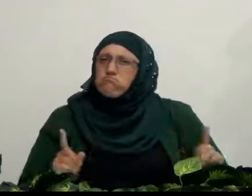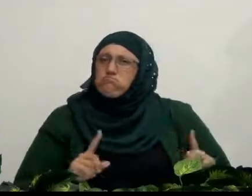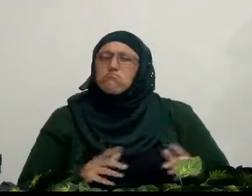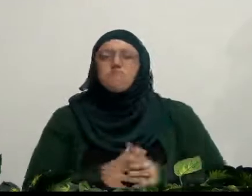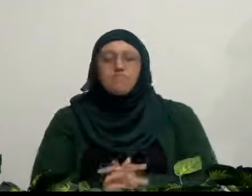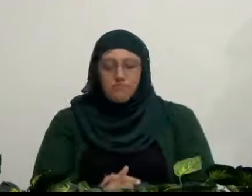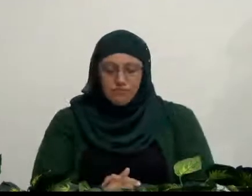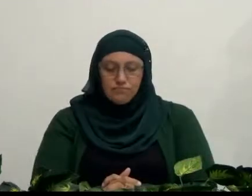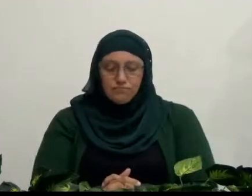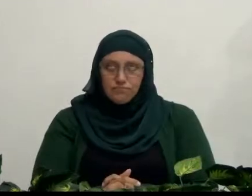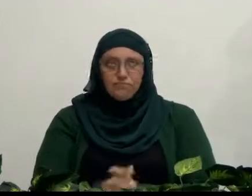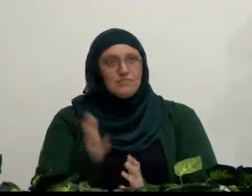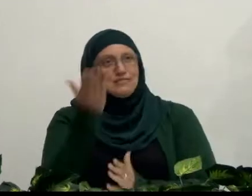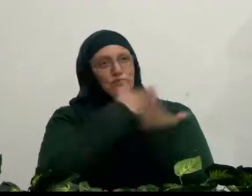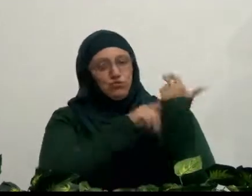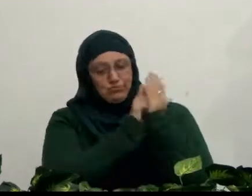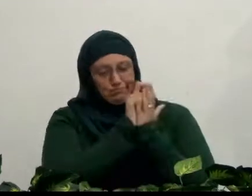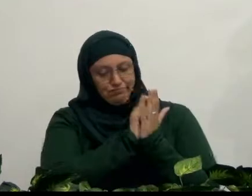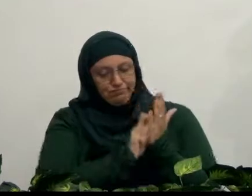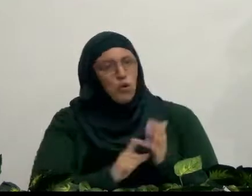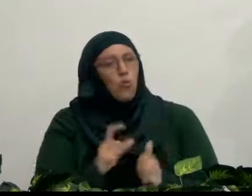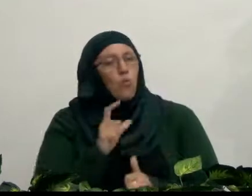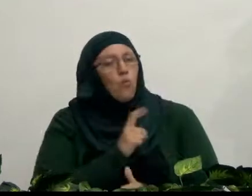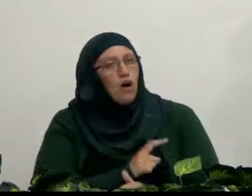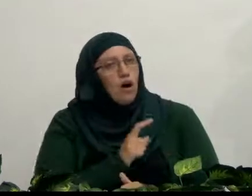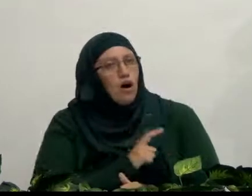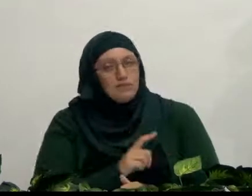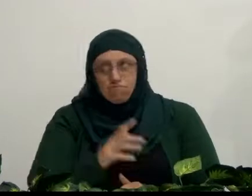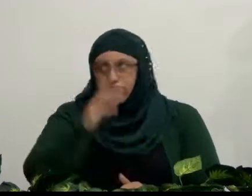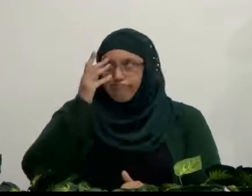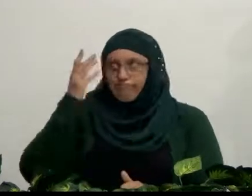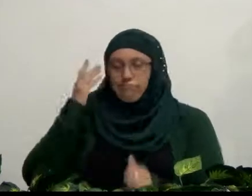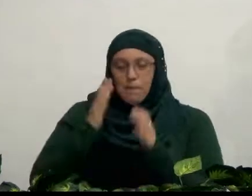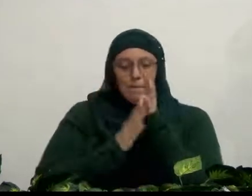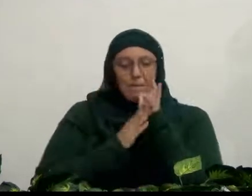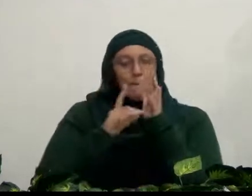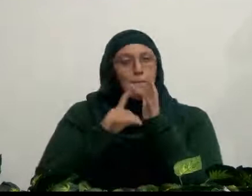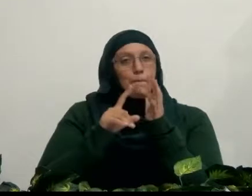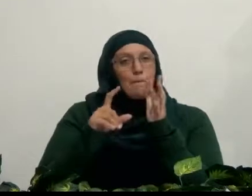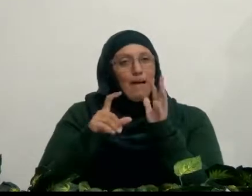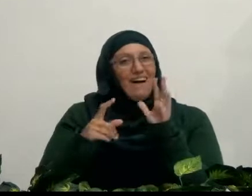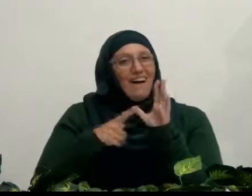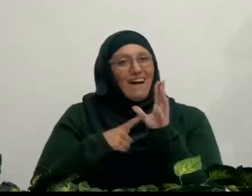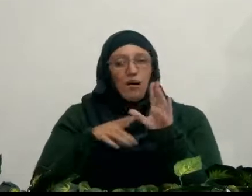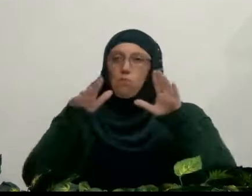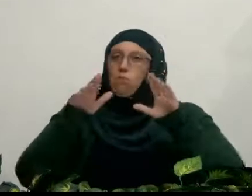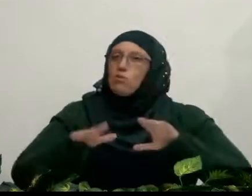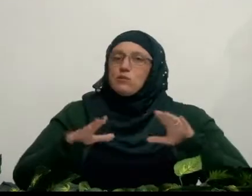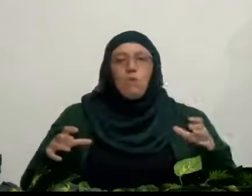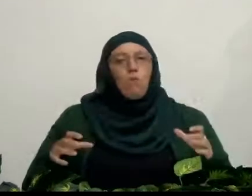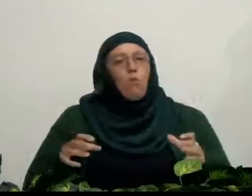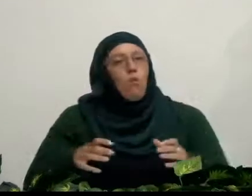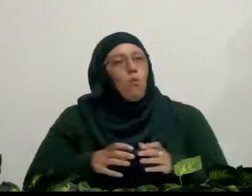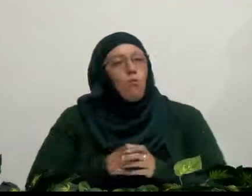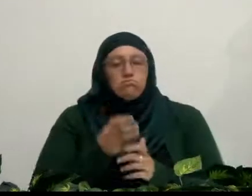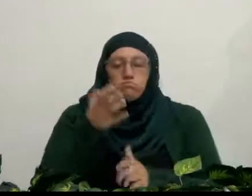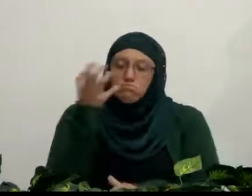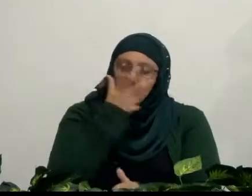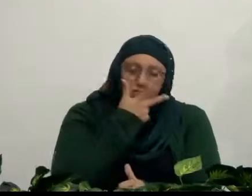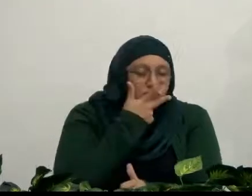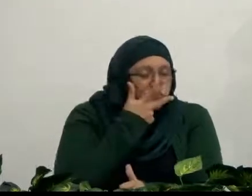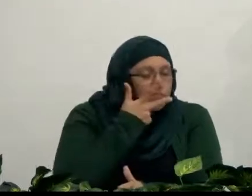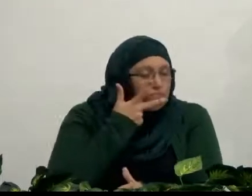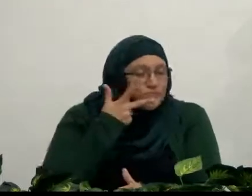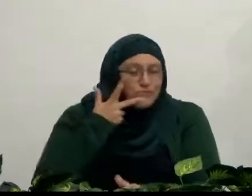has recorded, while Muslims were a minority residing in Mecca, under the severe torture and